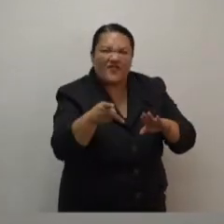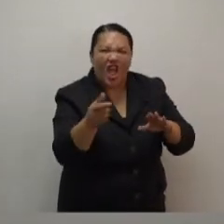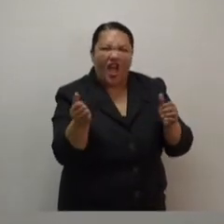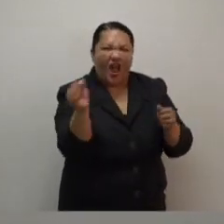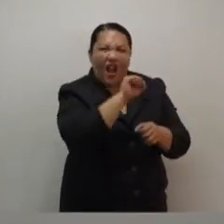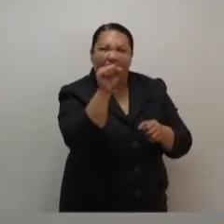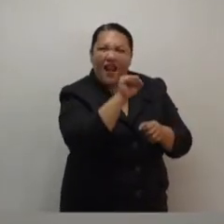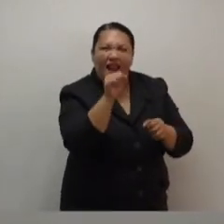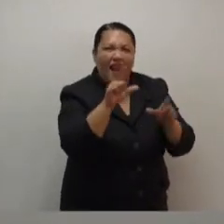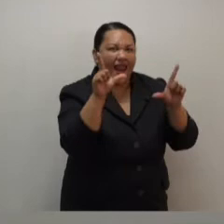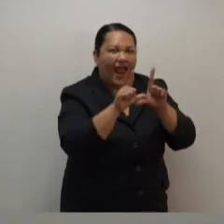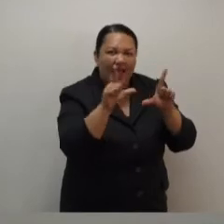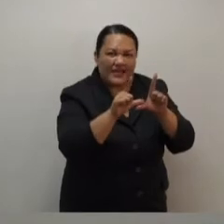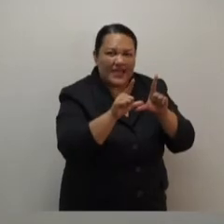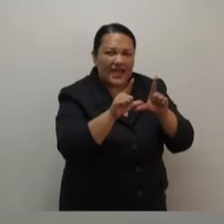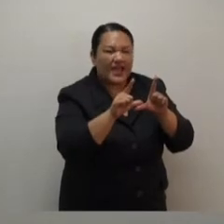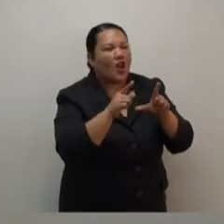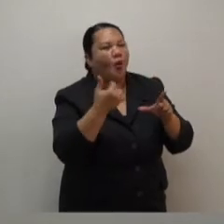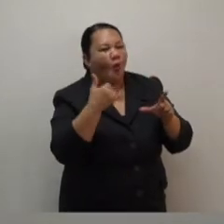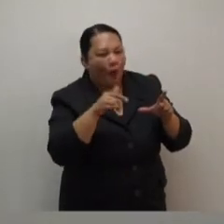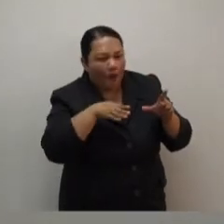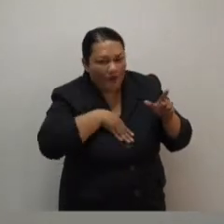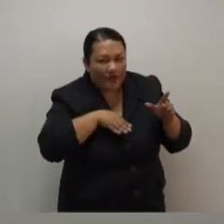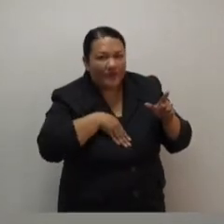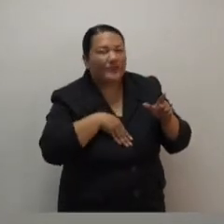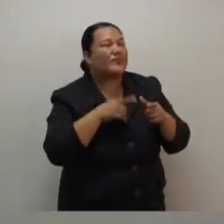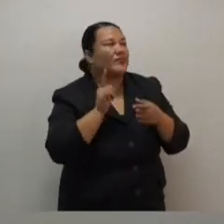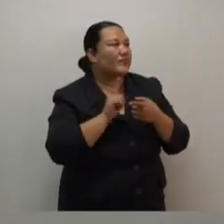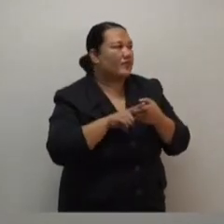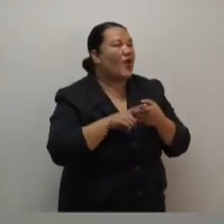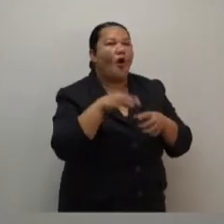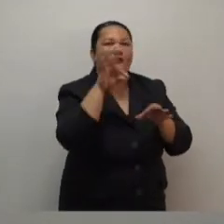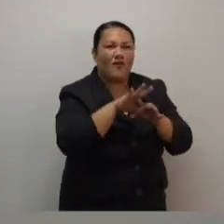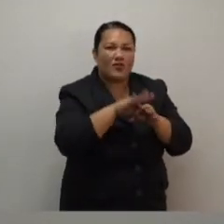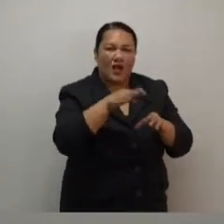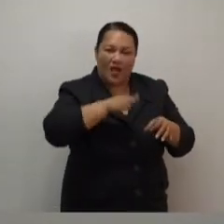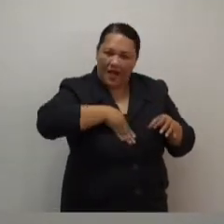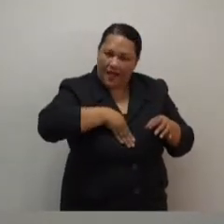license or your FRCS or FNPF card or a voter card.